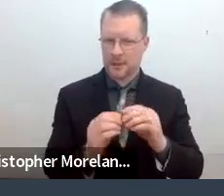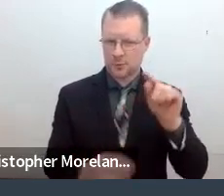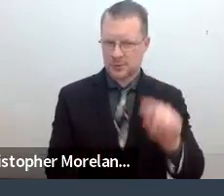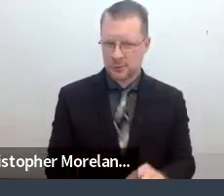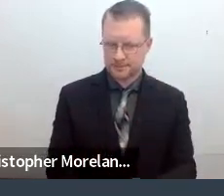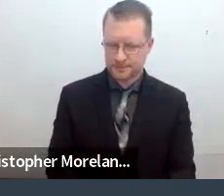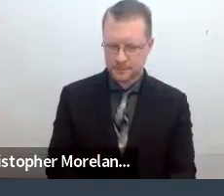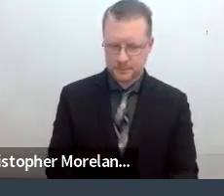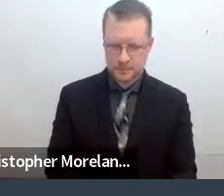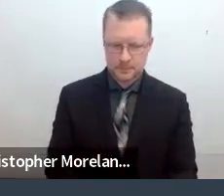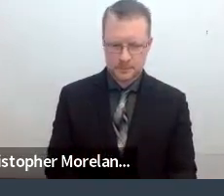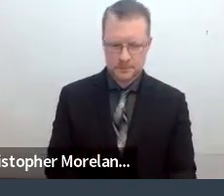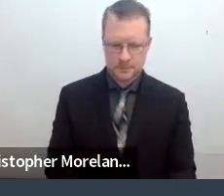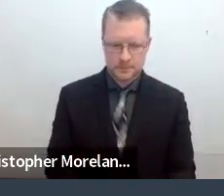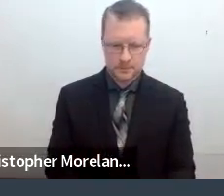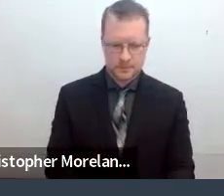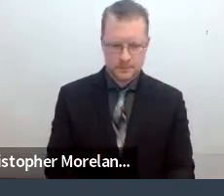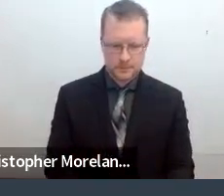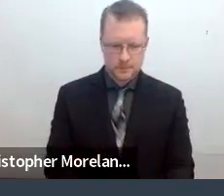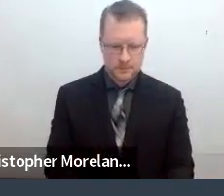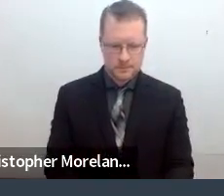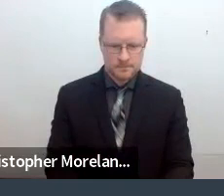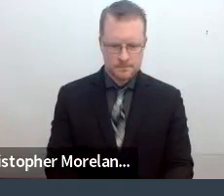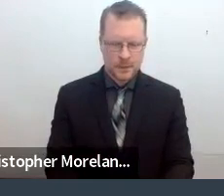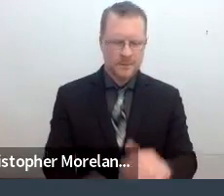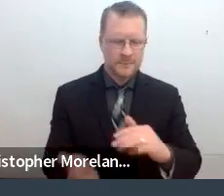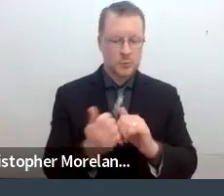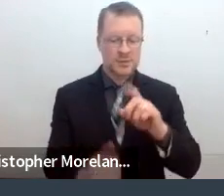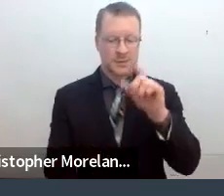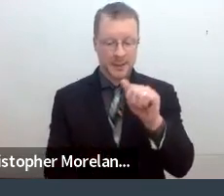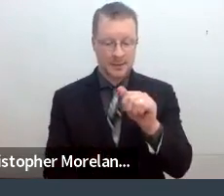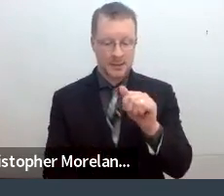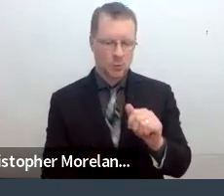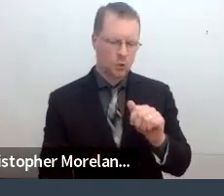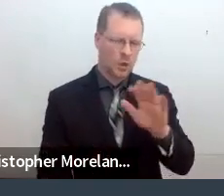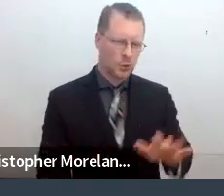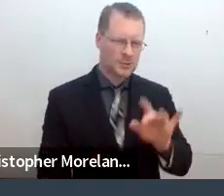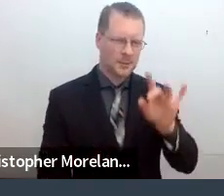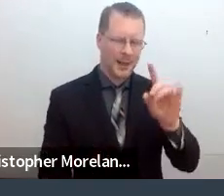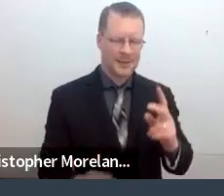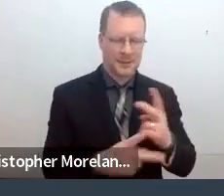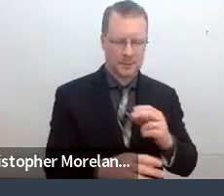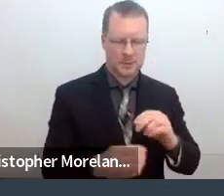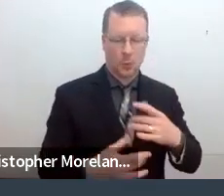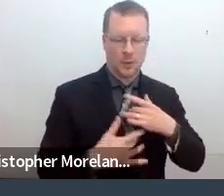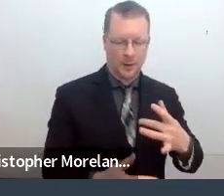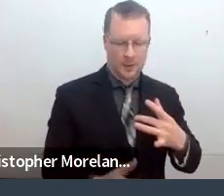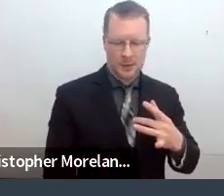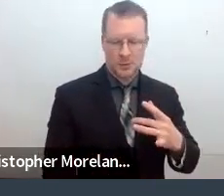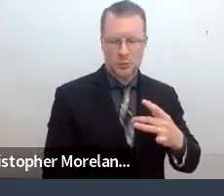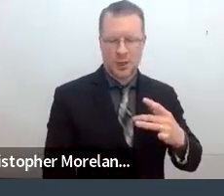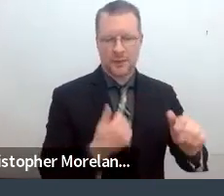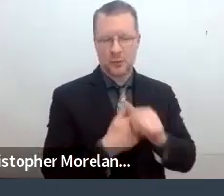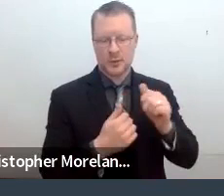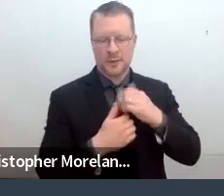And again, I'm going to describe a couple of numbers here on this chart. Physicians with disabilities were approximately 8